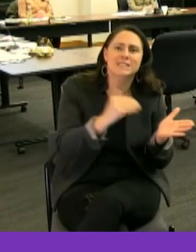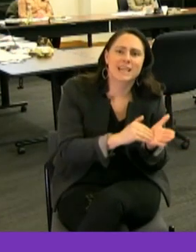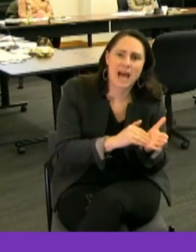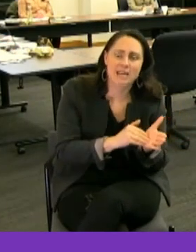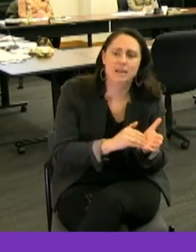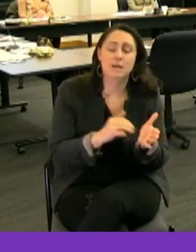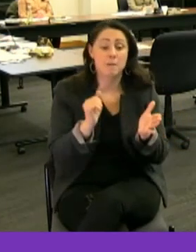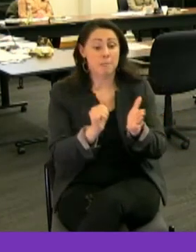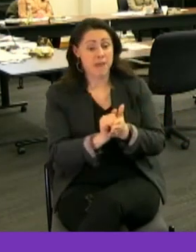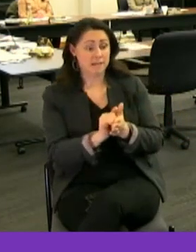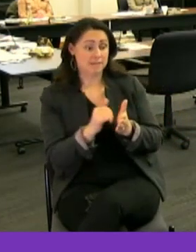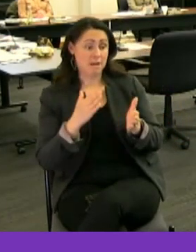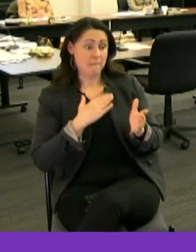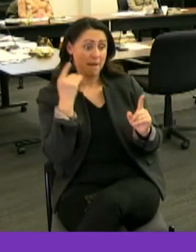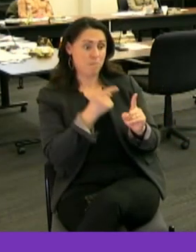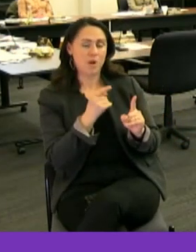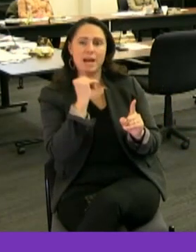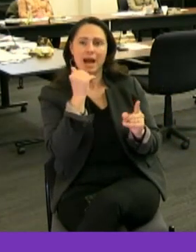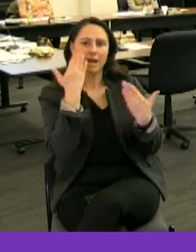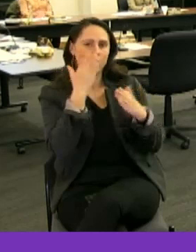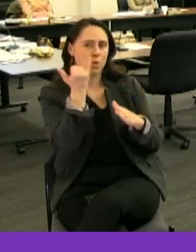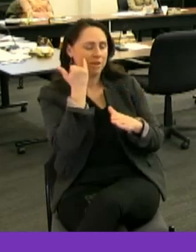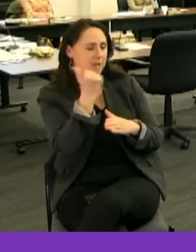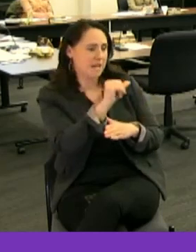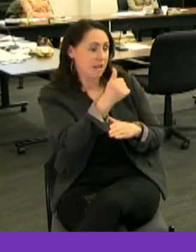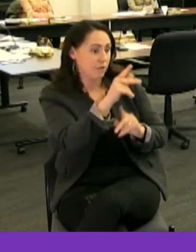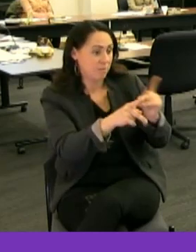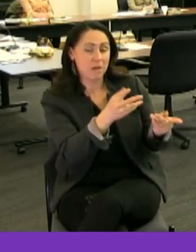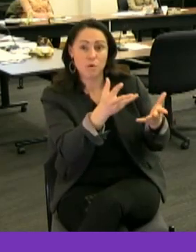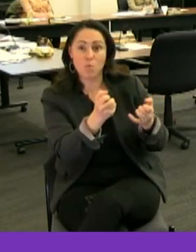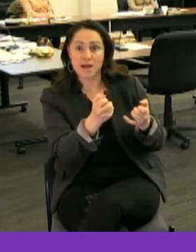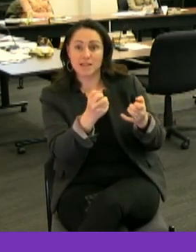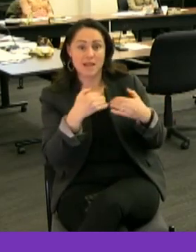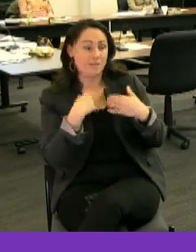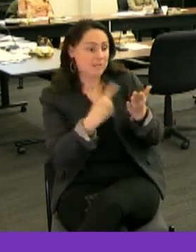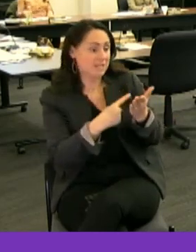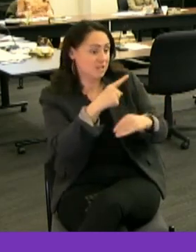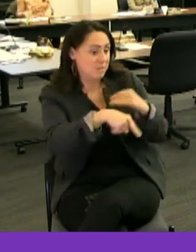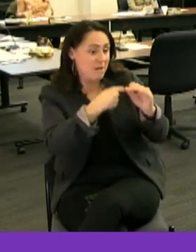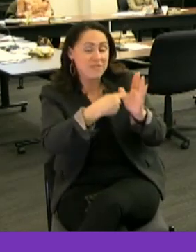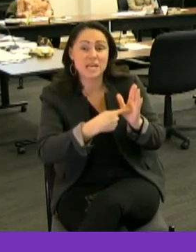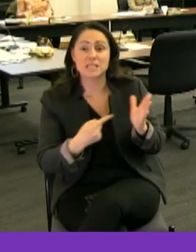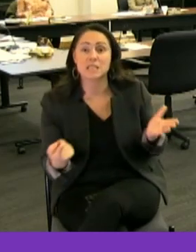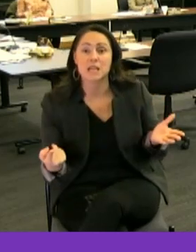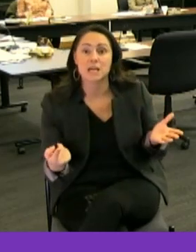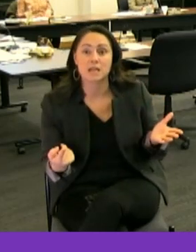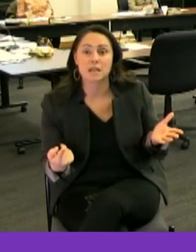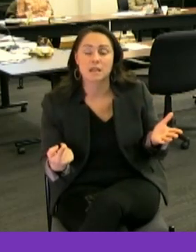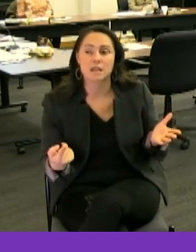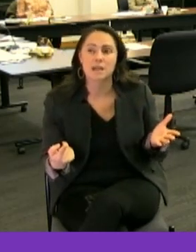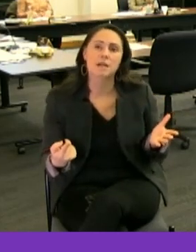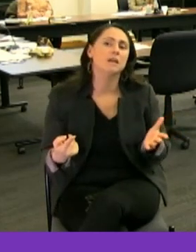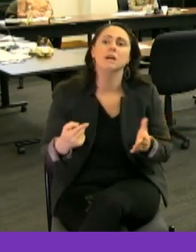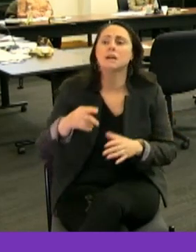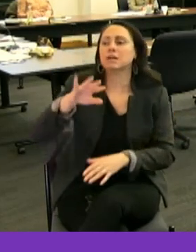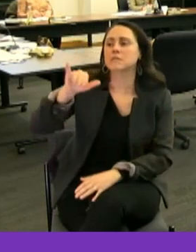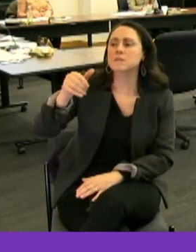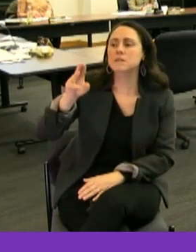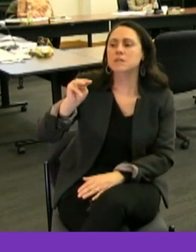That's where I sit. I don't know if anybody else has any would like to have discussion on this. Does Jim